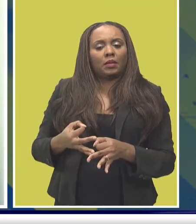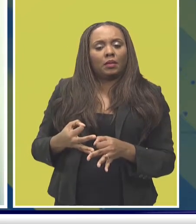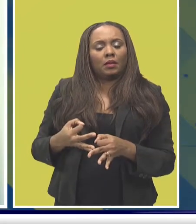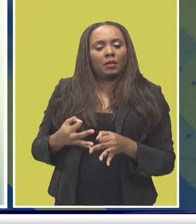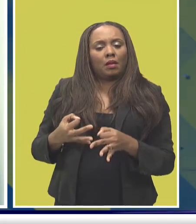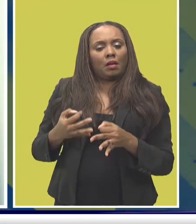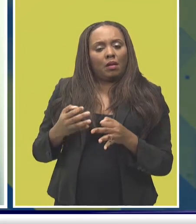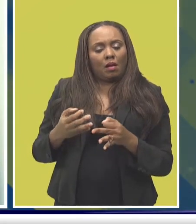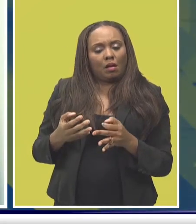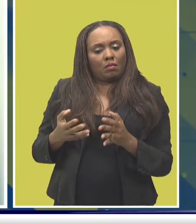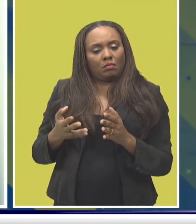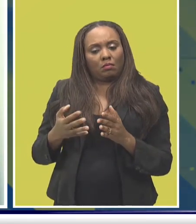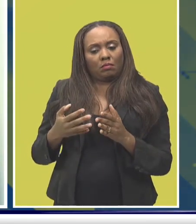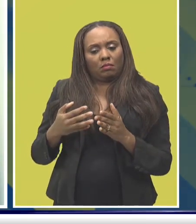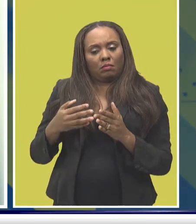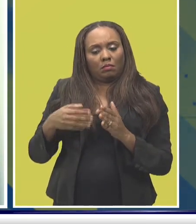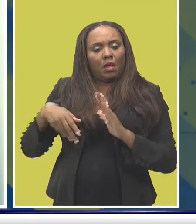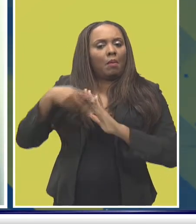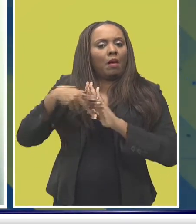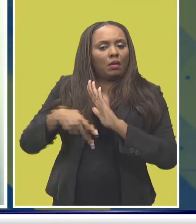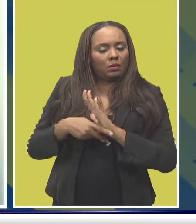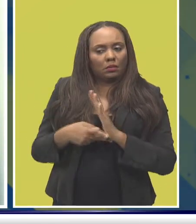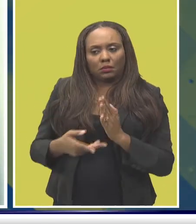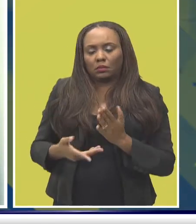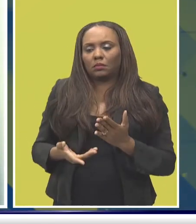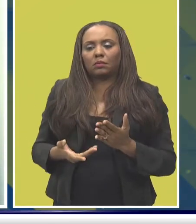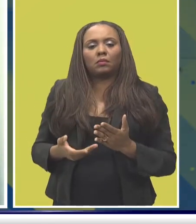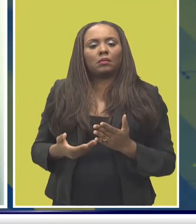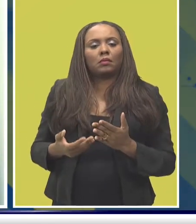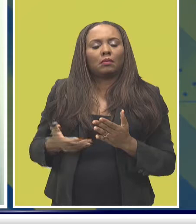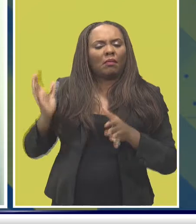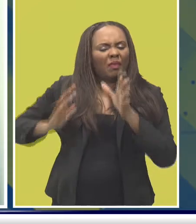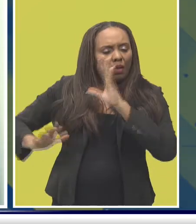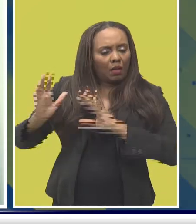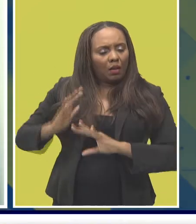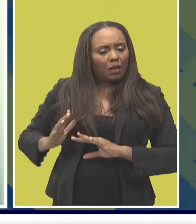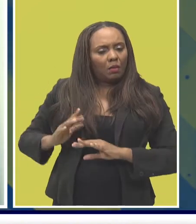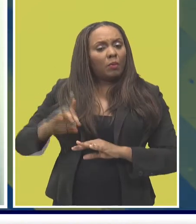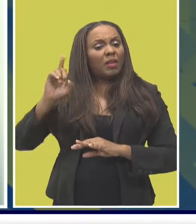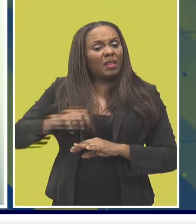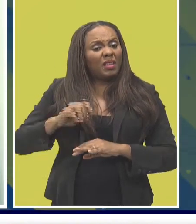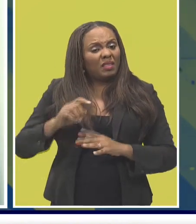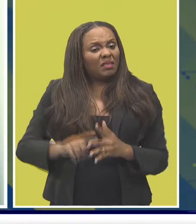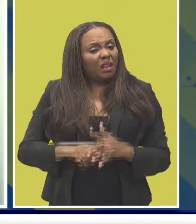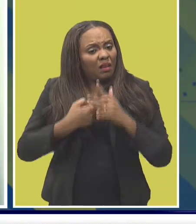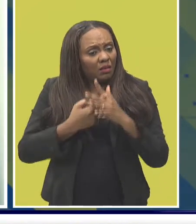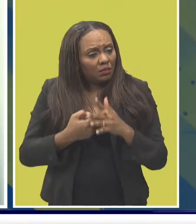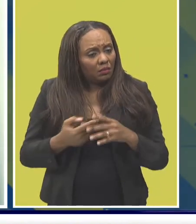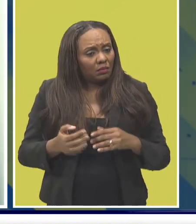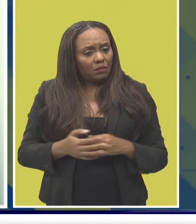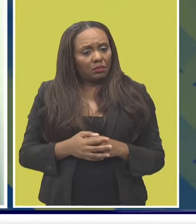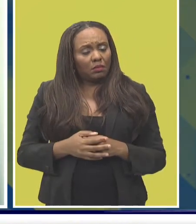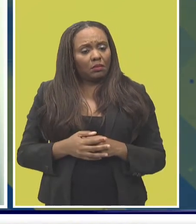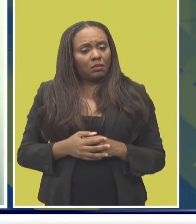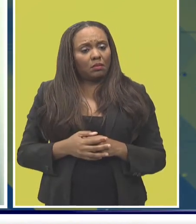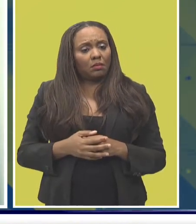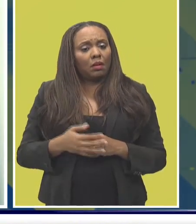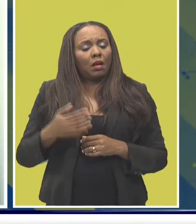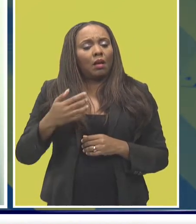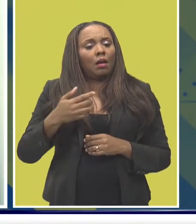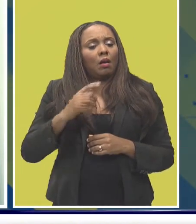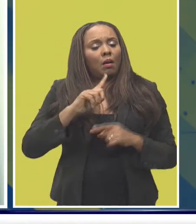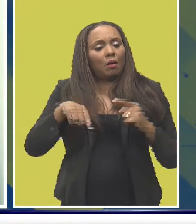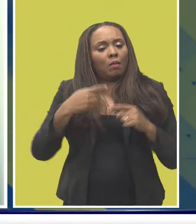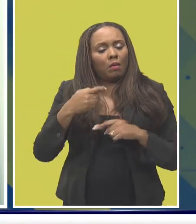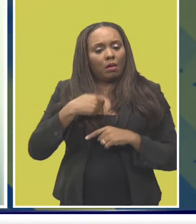of the BLAC, the Business, Labor and Civil Society Consultative Council. When I came